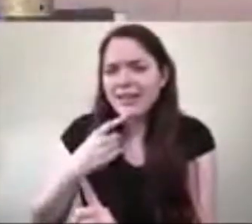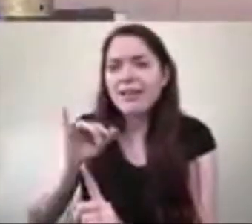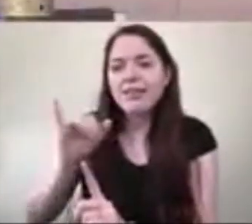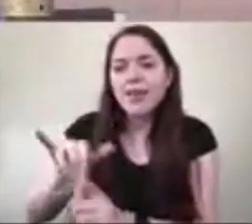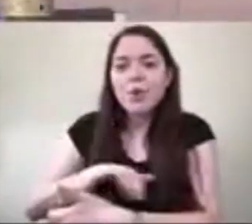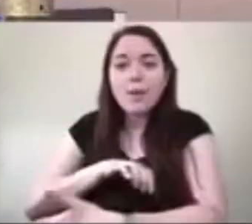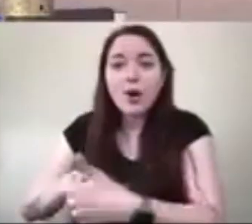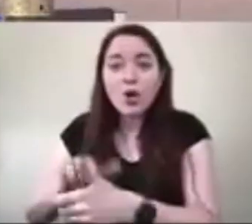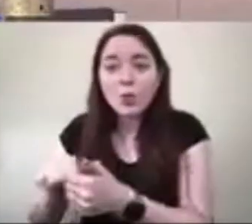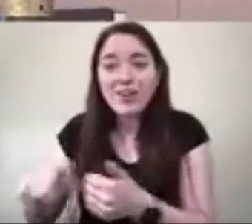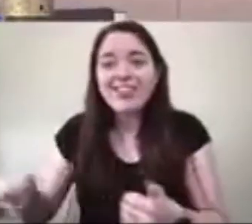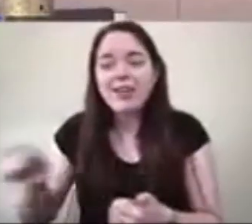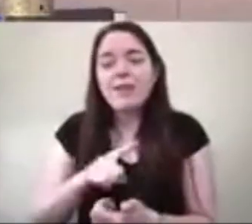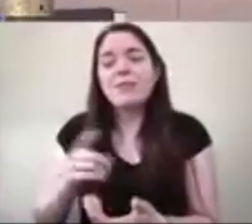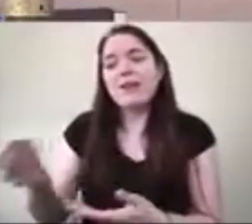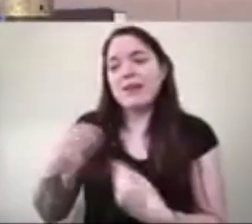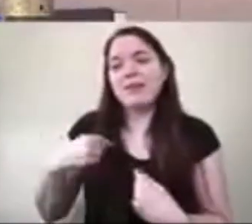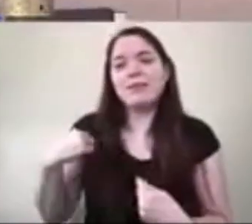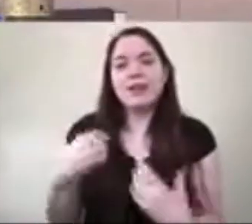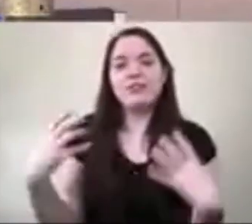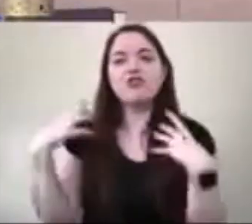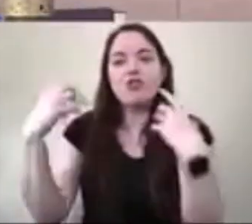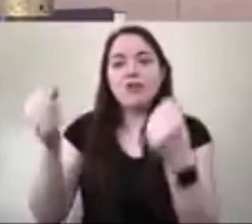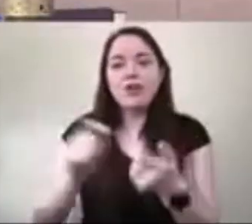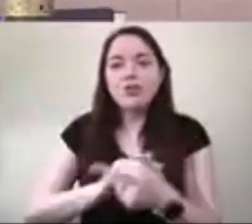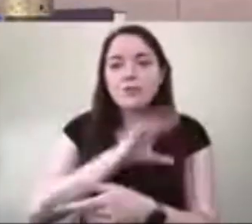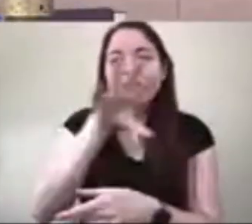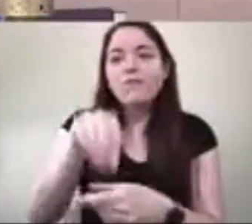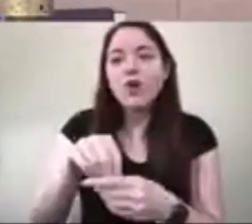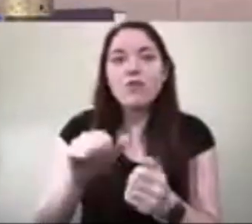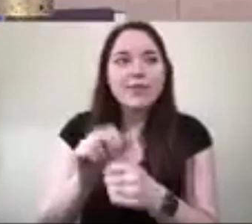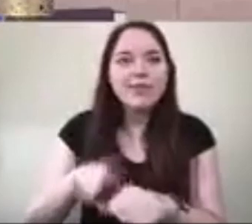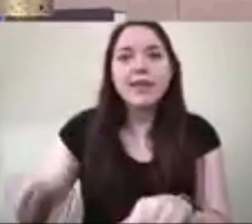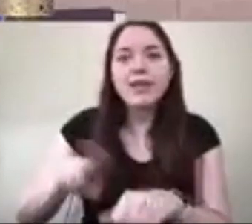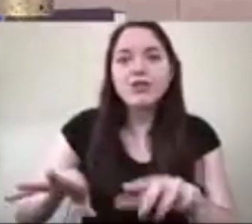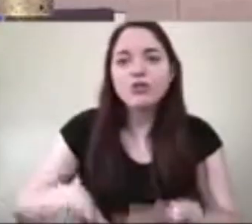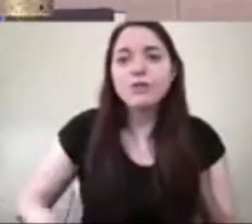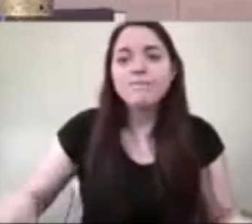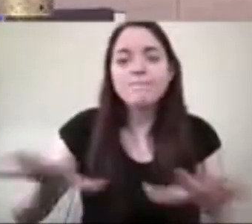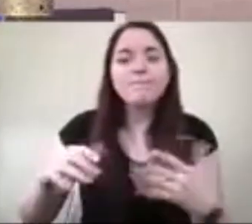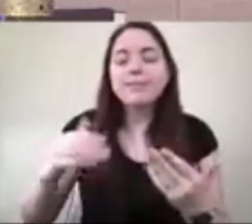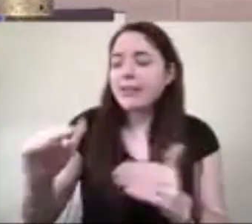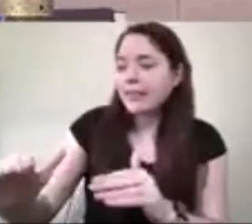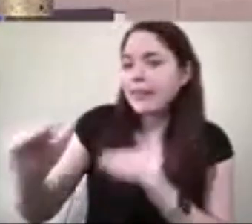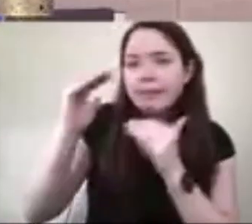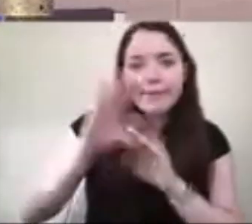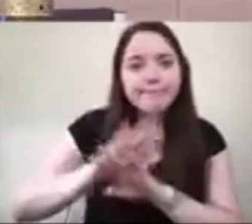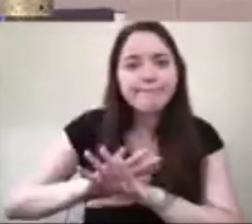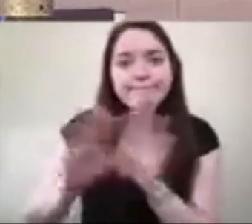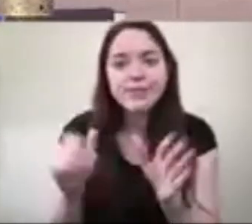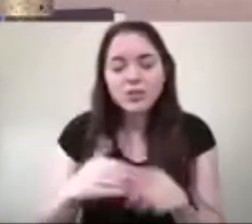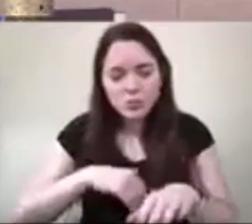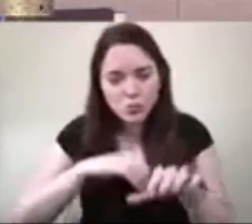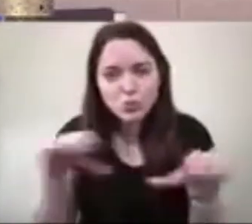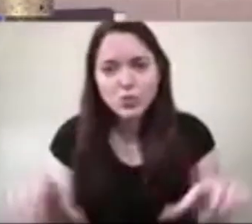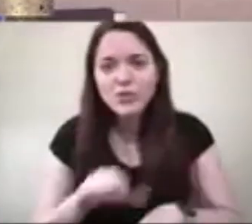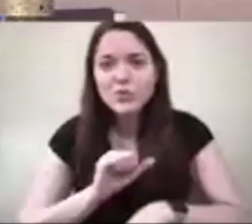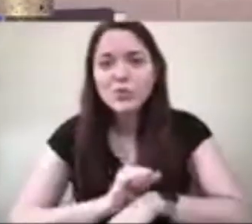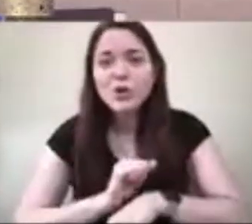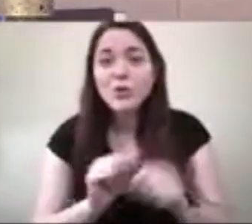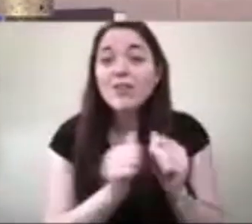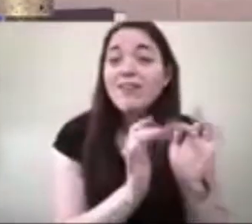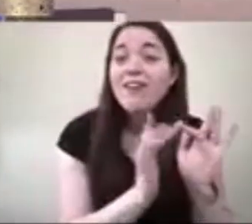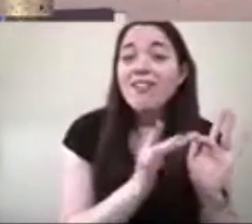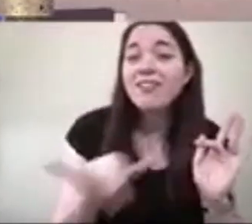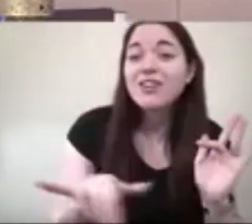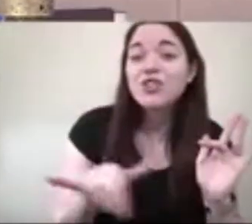to enter places beyond our walls and this room to do this work through our online ministries and